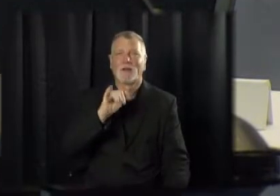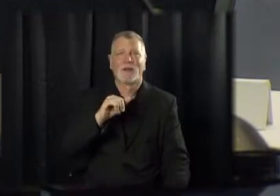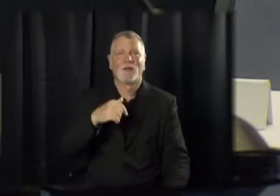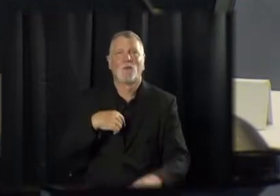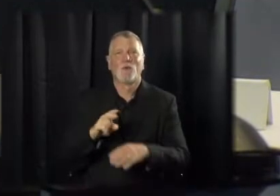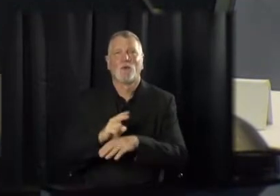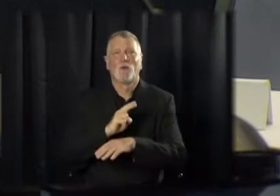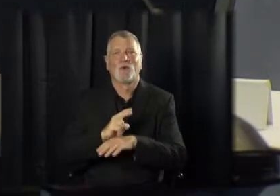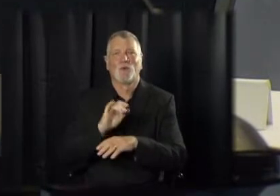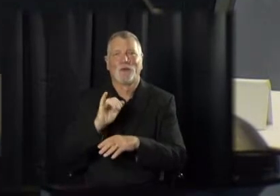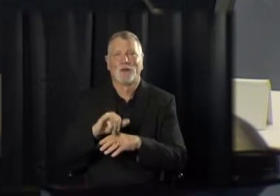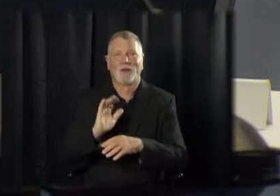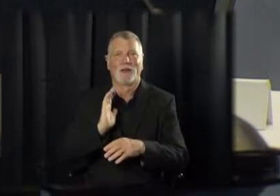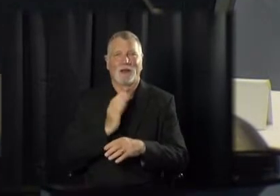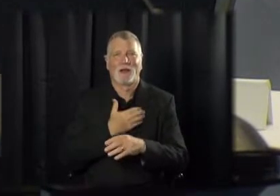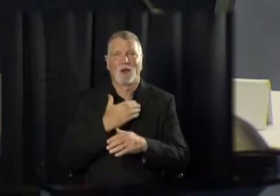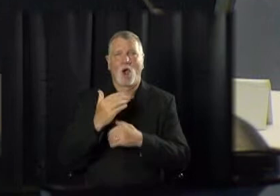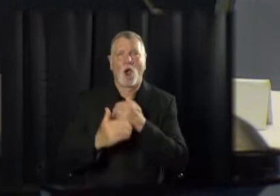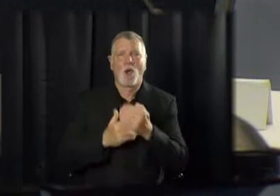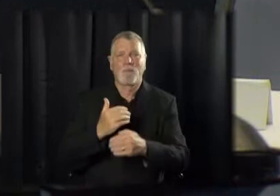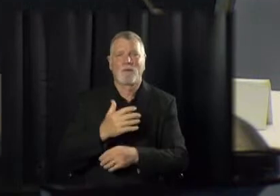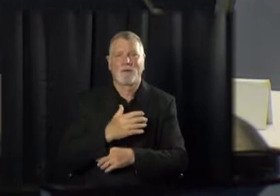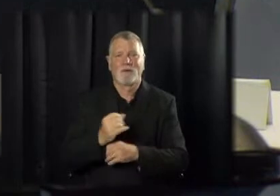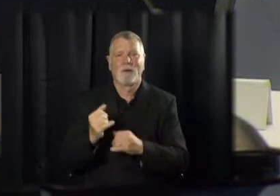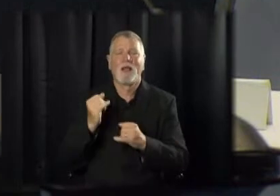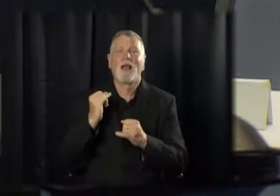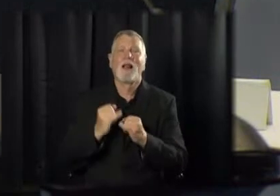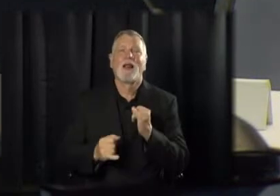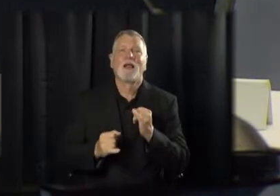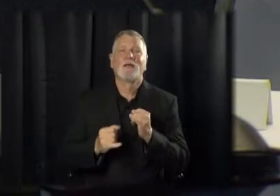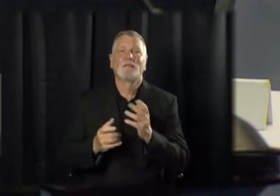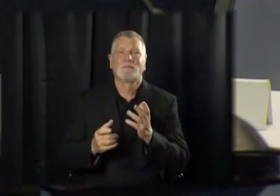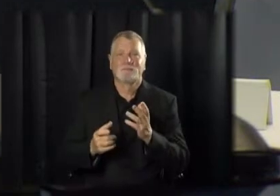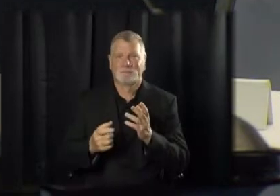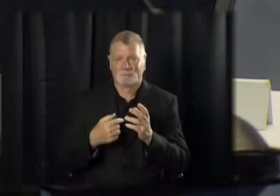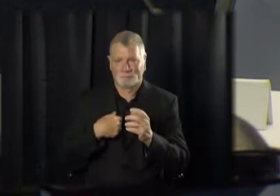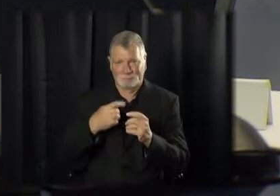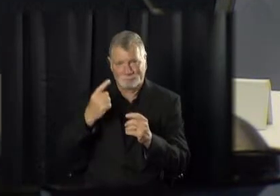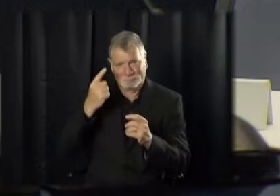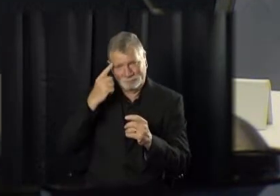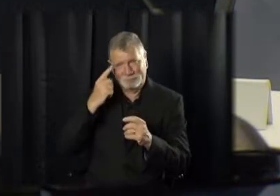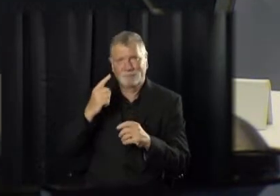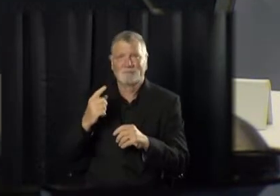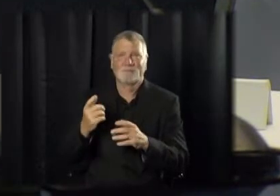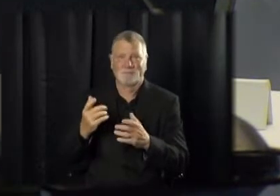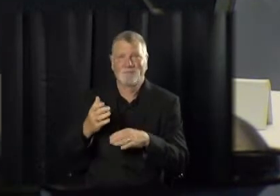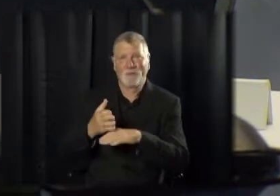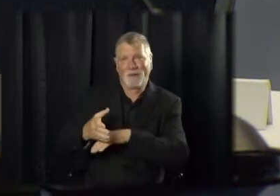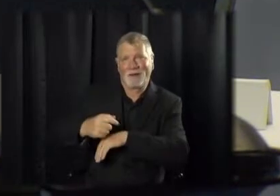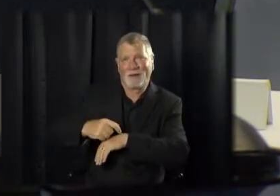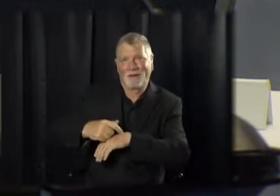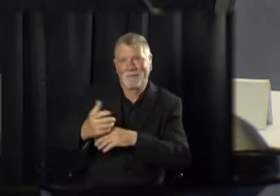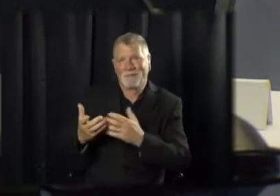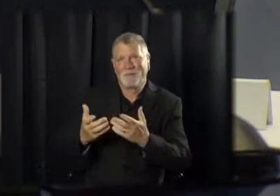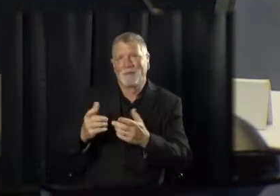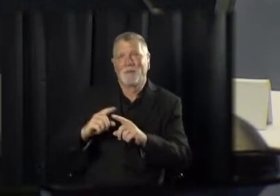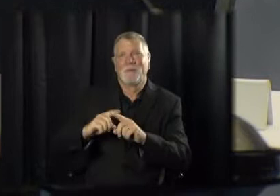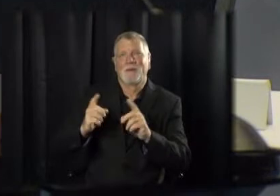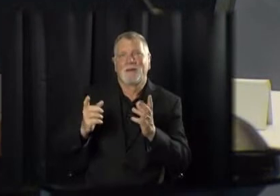use that as part of our operation. And lastly, since I think that I might go overboard,